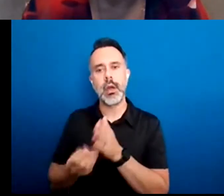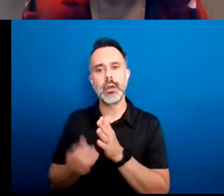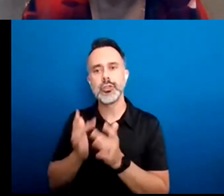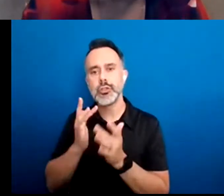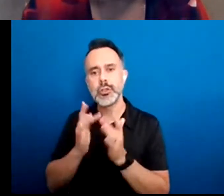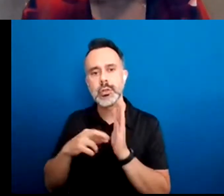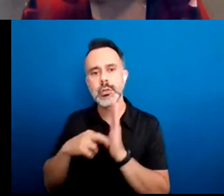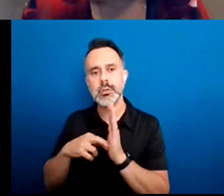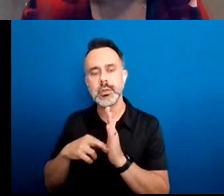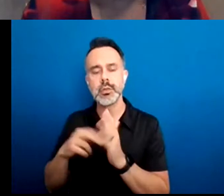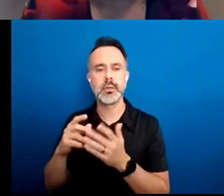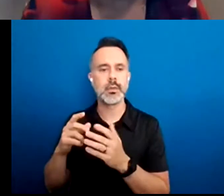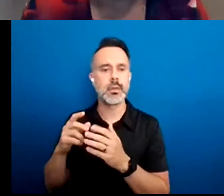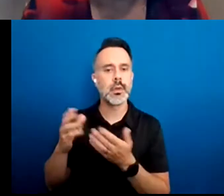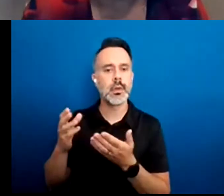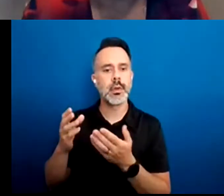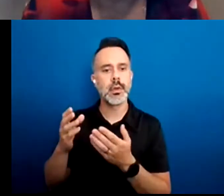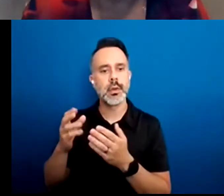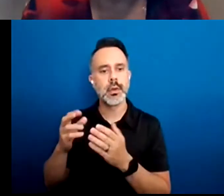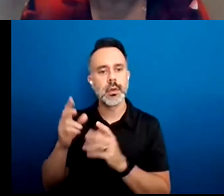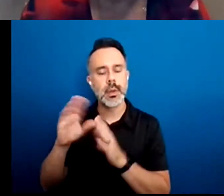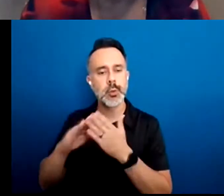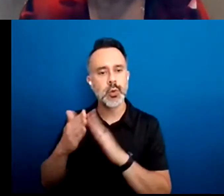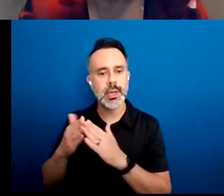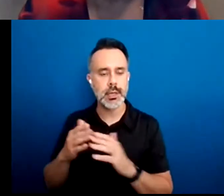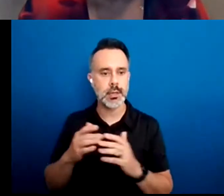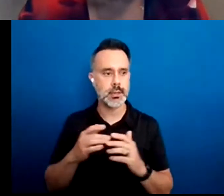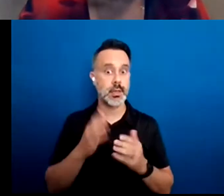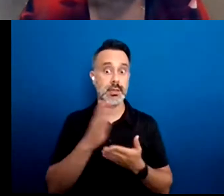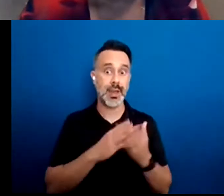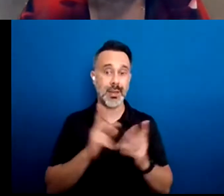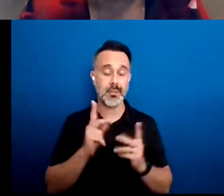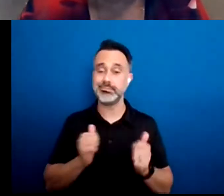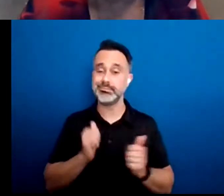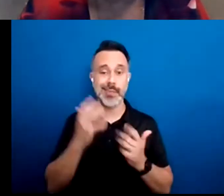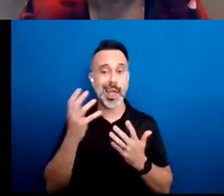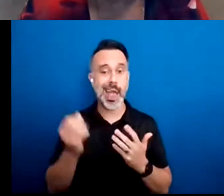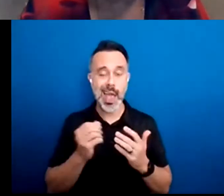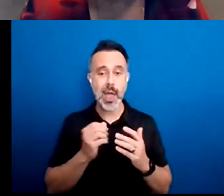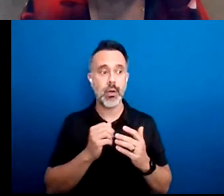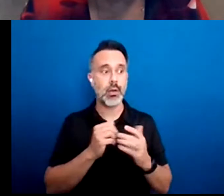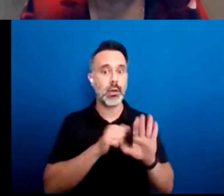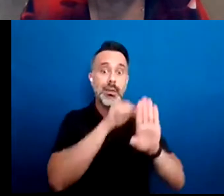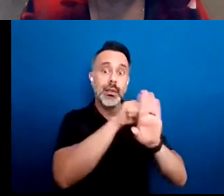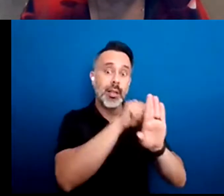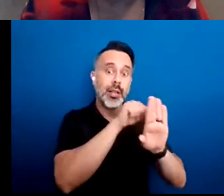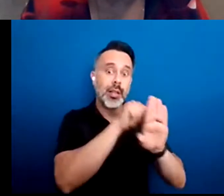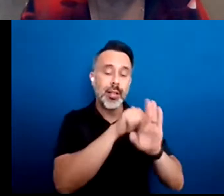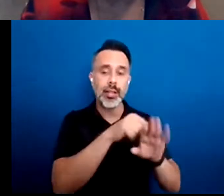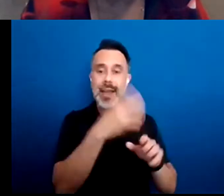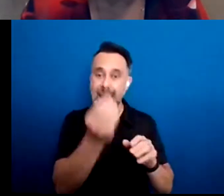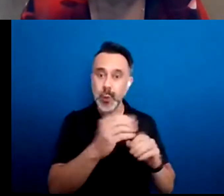find people. In some places, they've actually gone door to door to knock and get